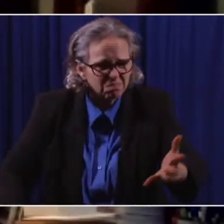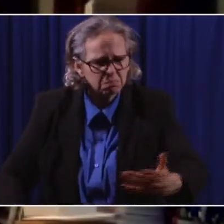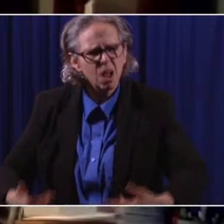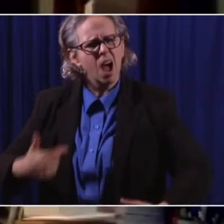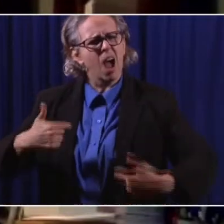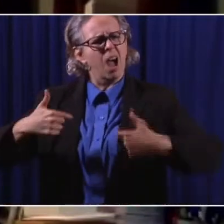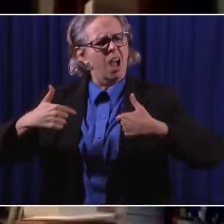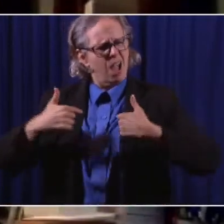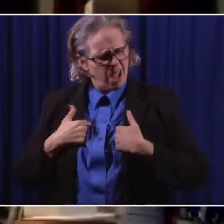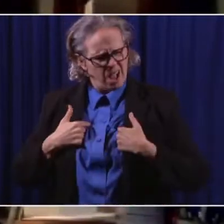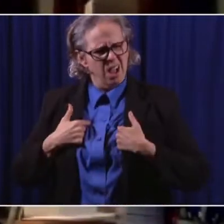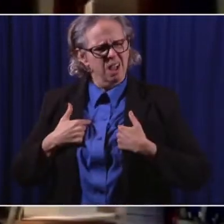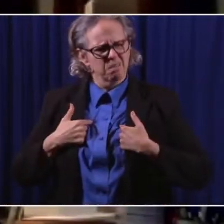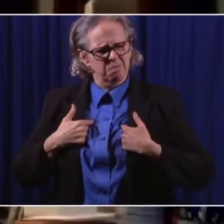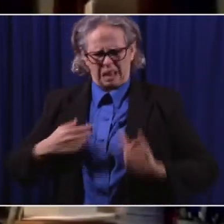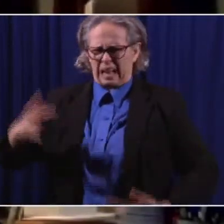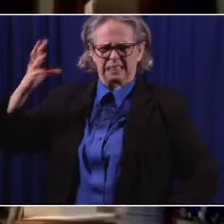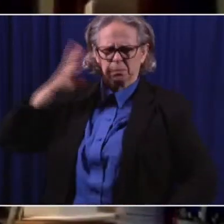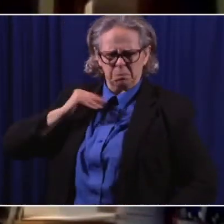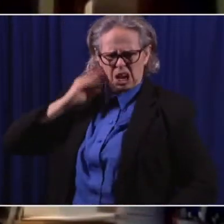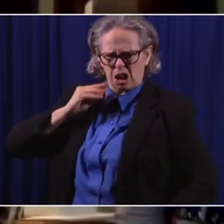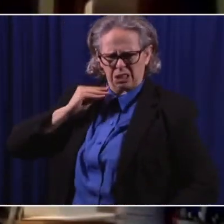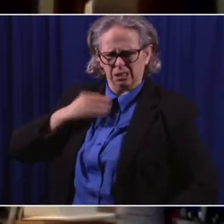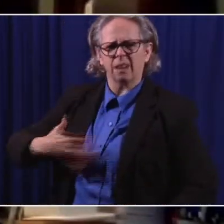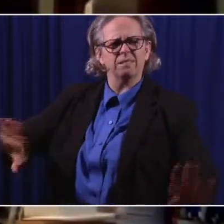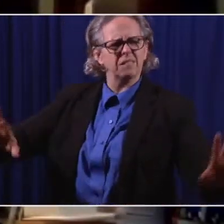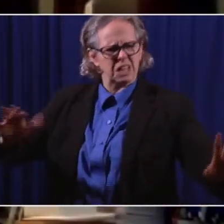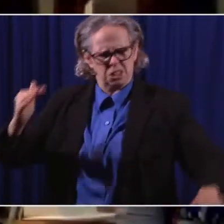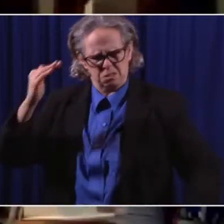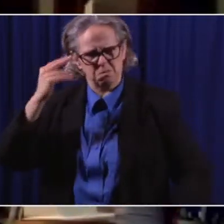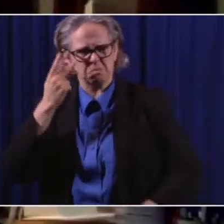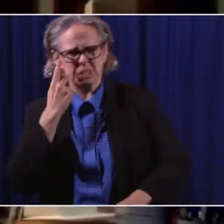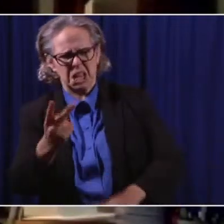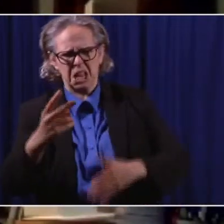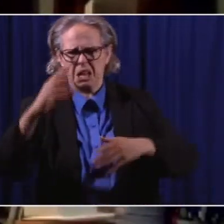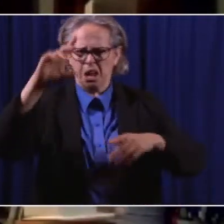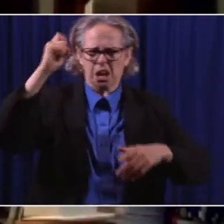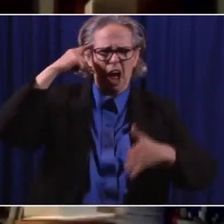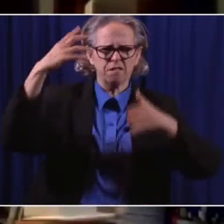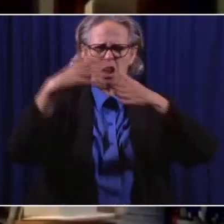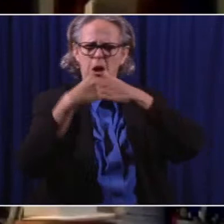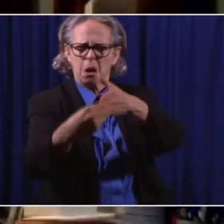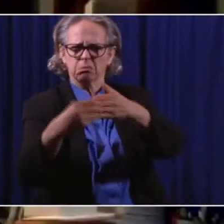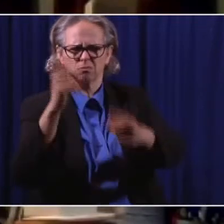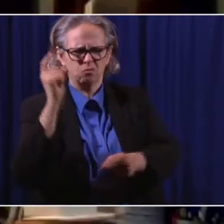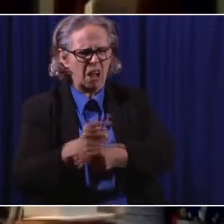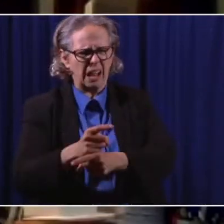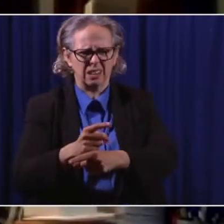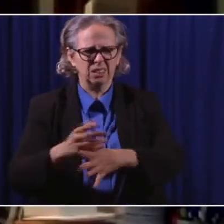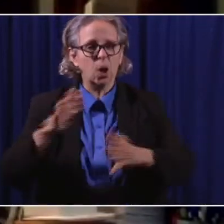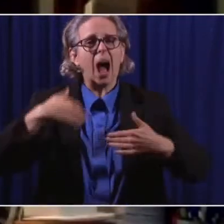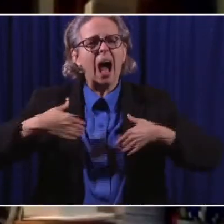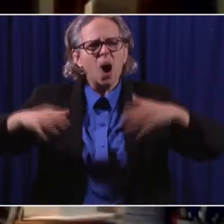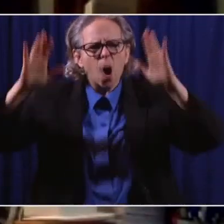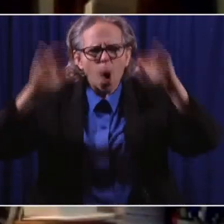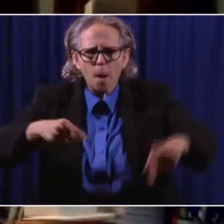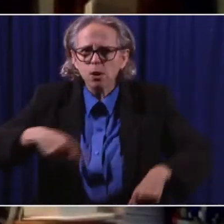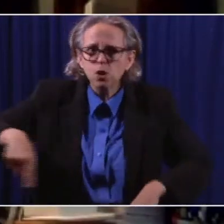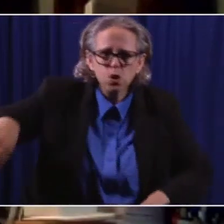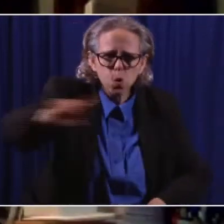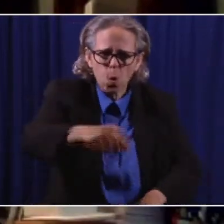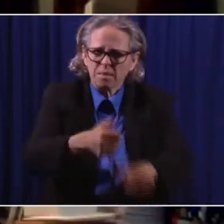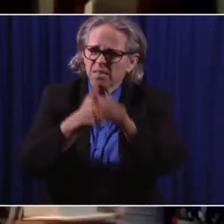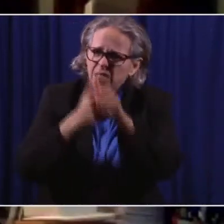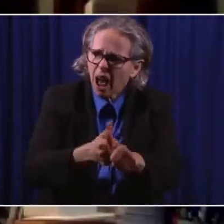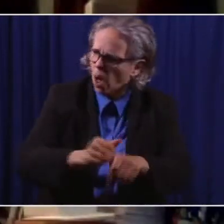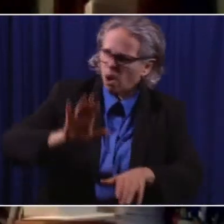to do is exactly the right thing to do. And I hope that you follow his advice and direction. He